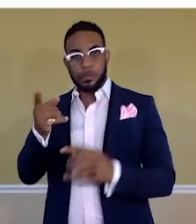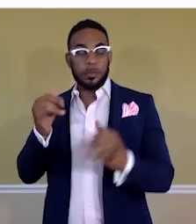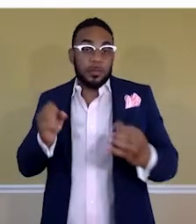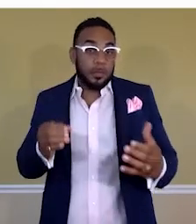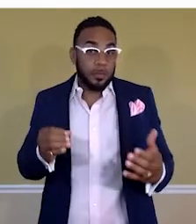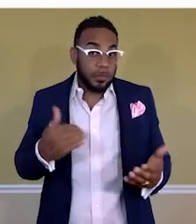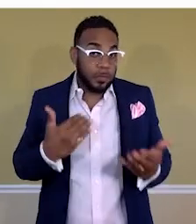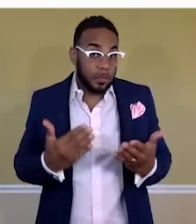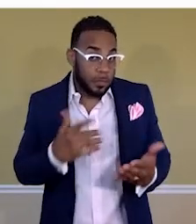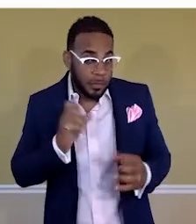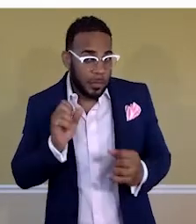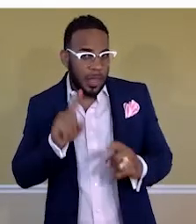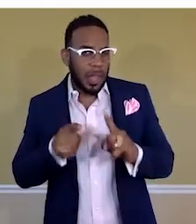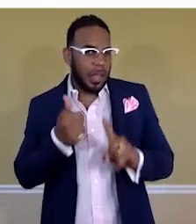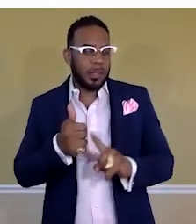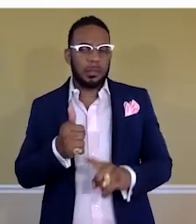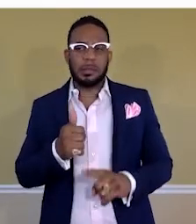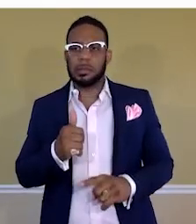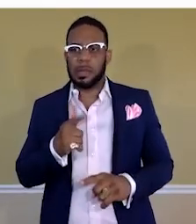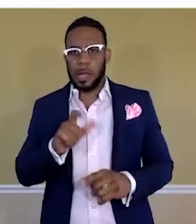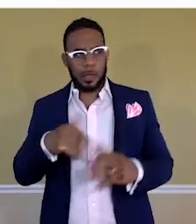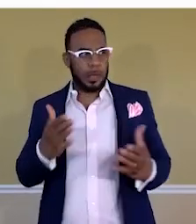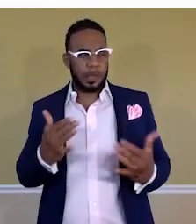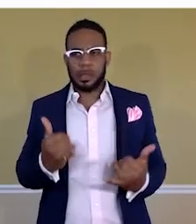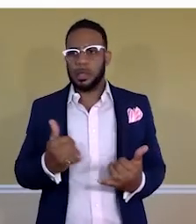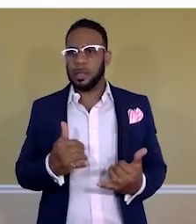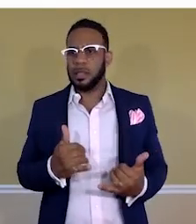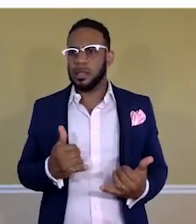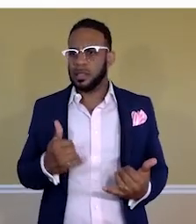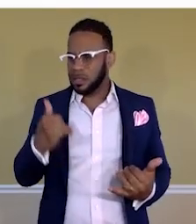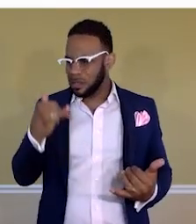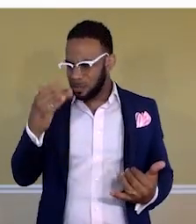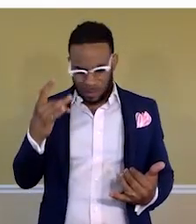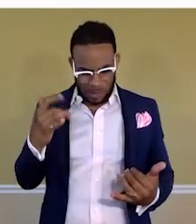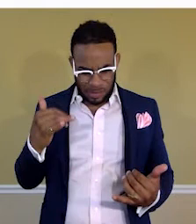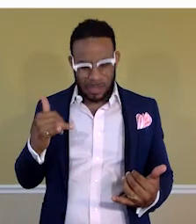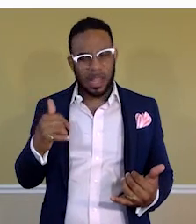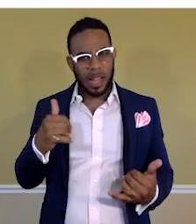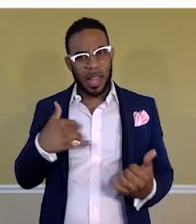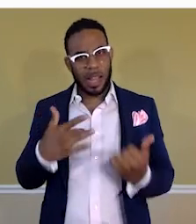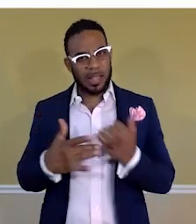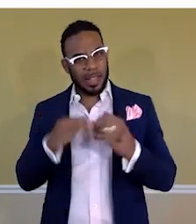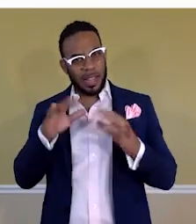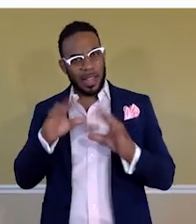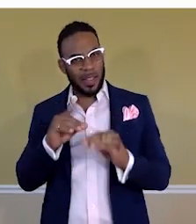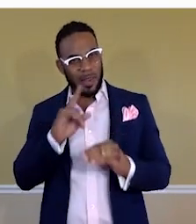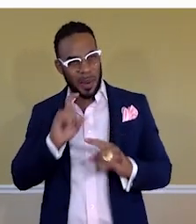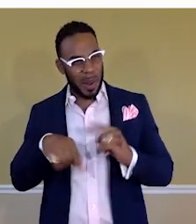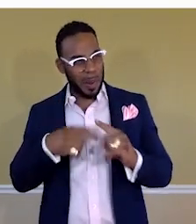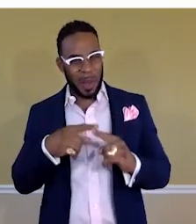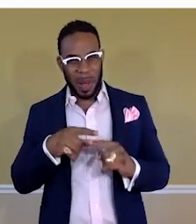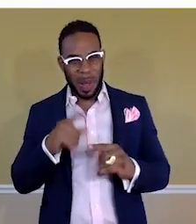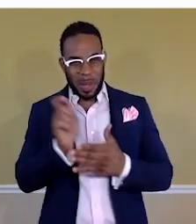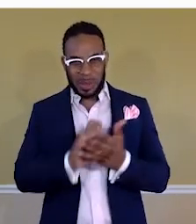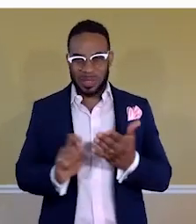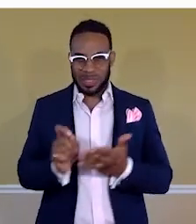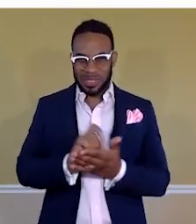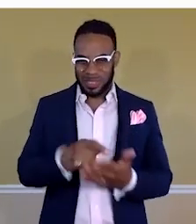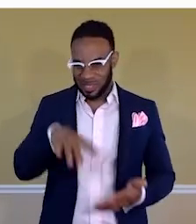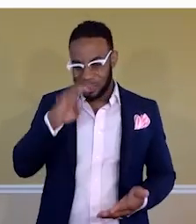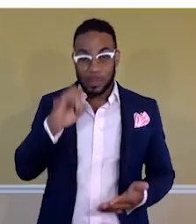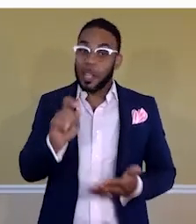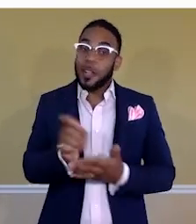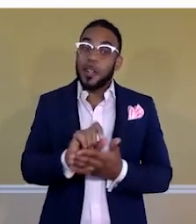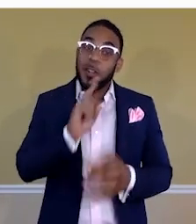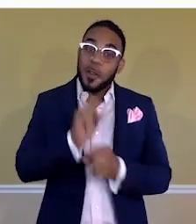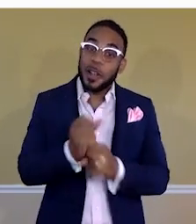So you may be asking yourself, as we're here today, why at a tech conference are we talking about journaling?